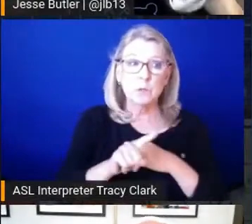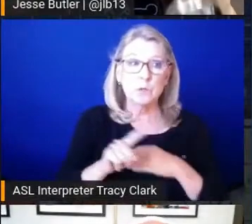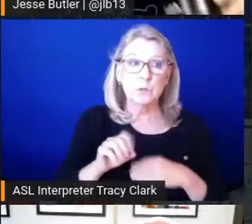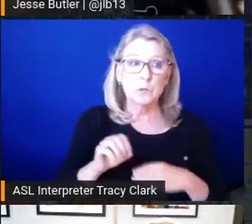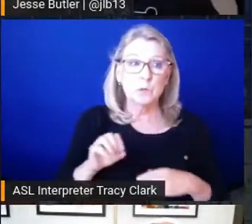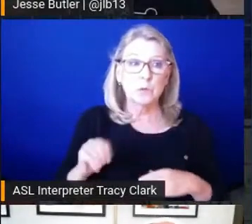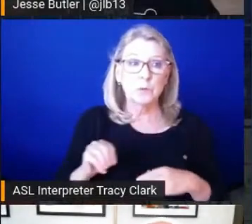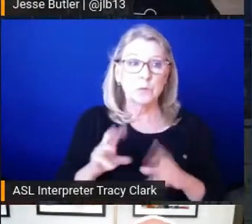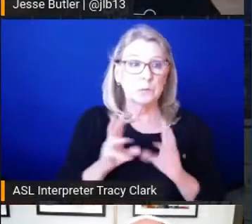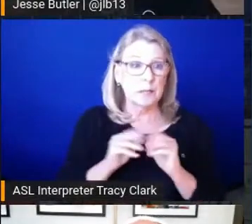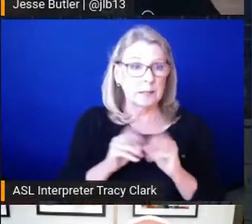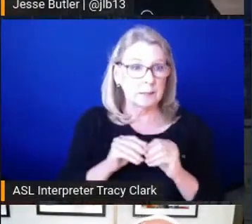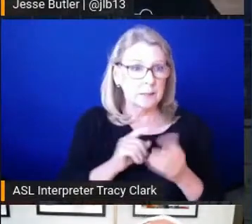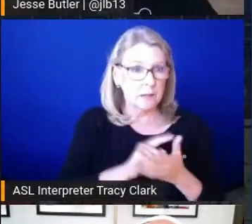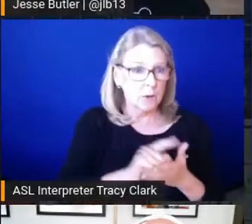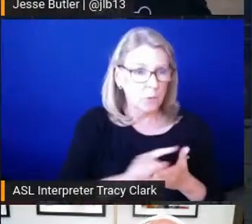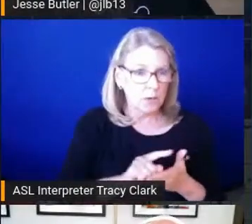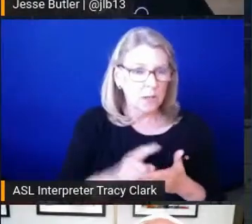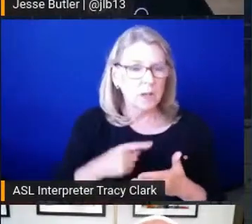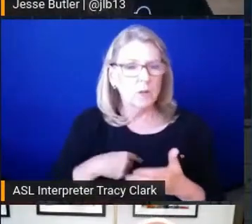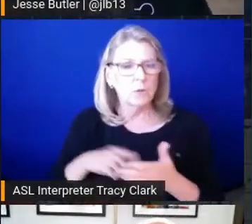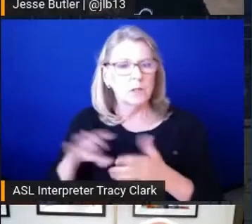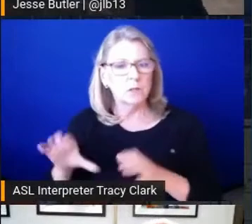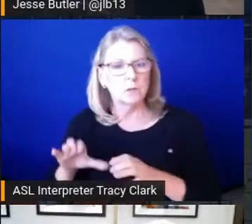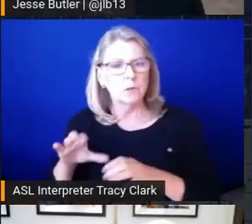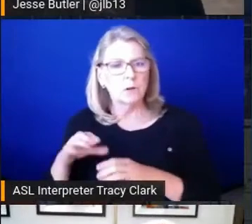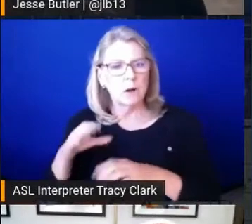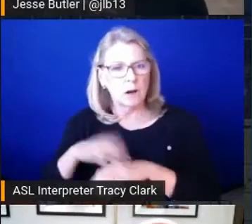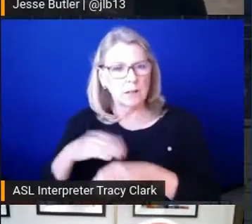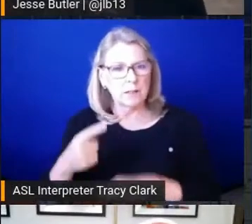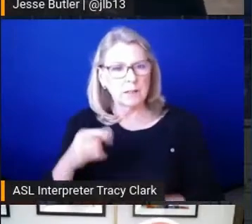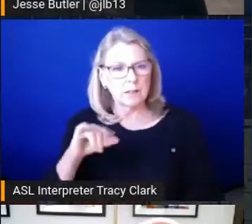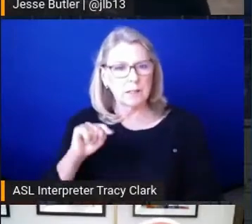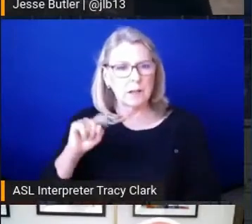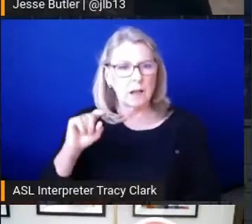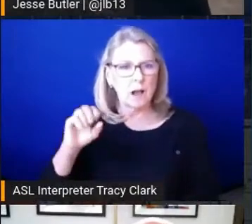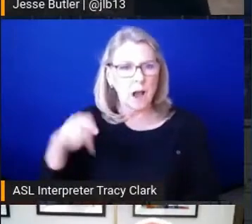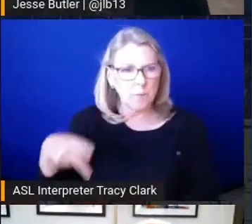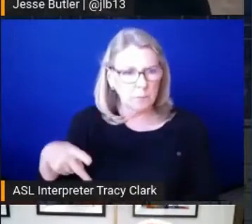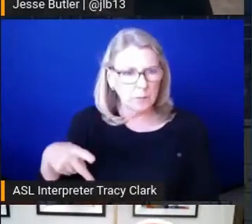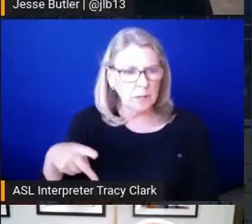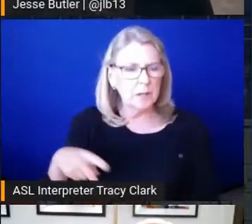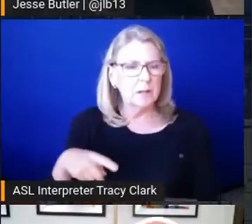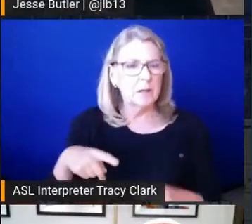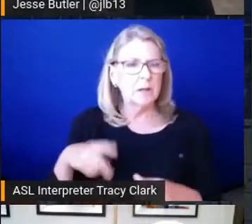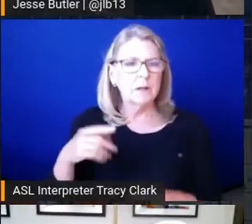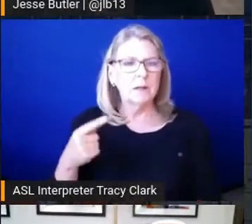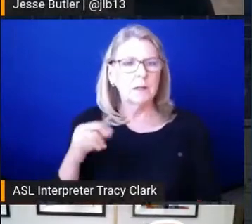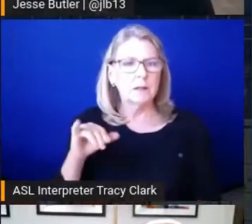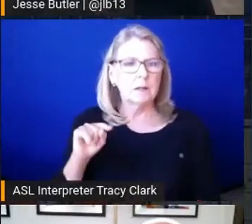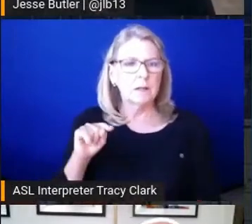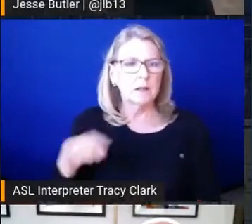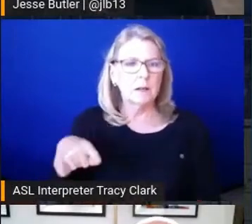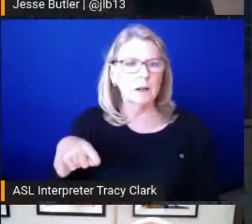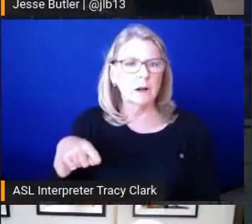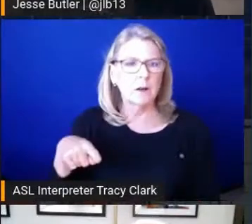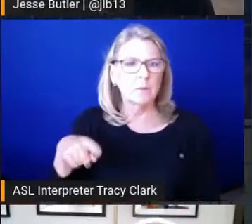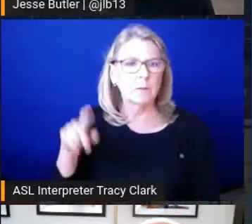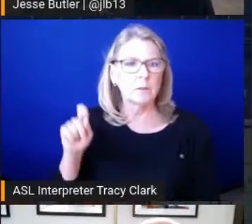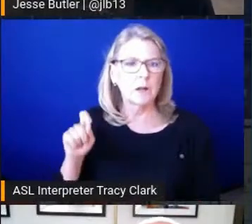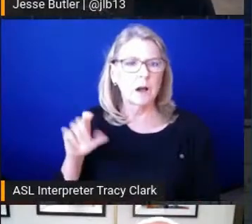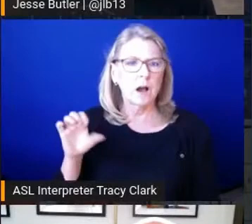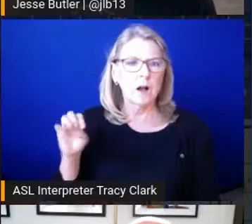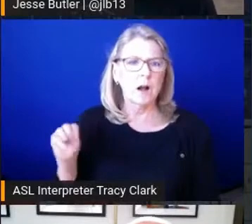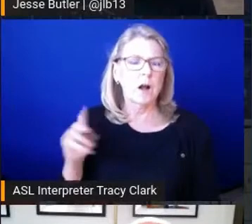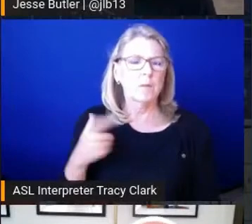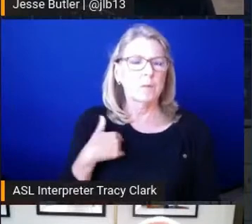the github.com, AWS Controllers Kate's organization. And yeah, we're really excited to get feedback and bug